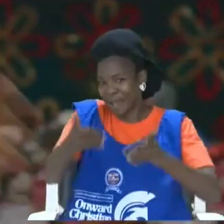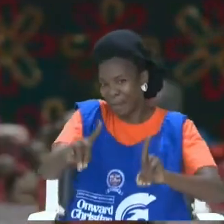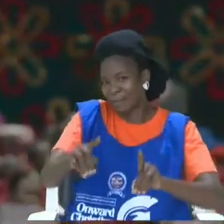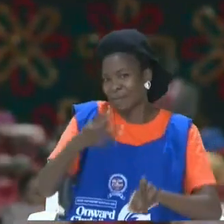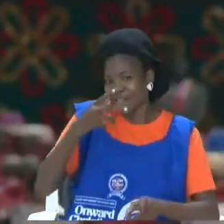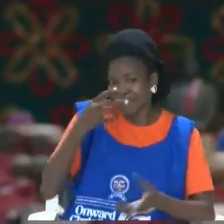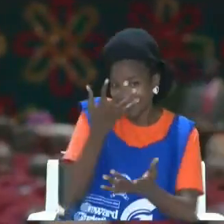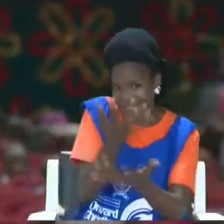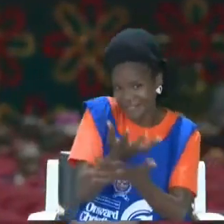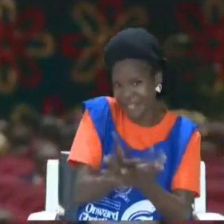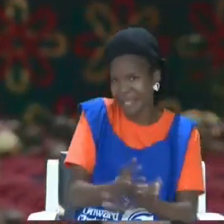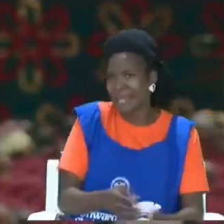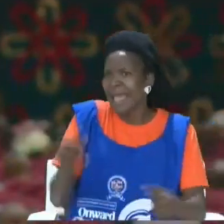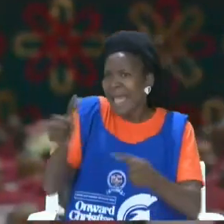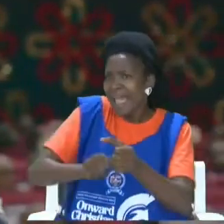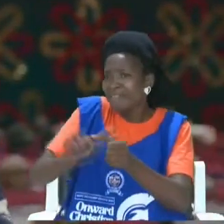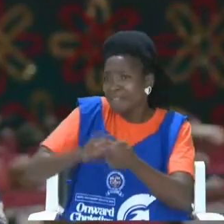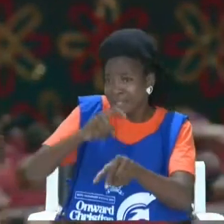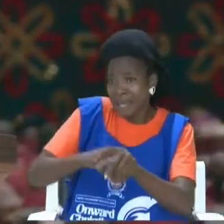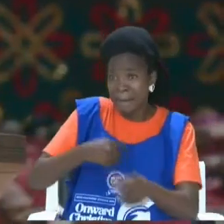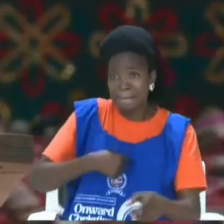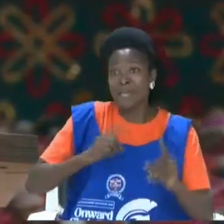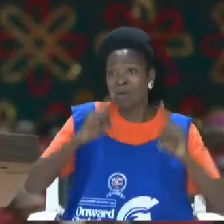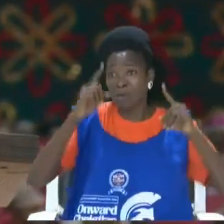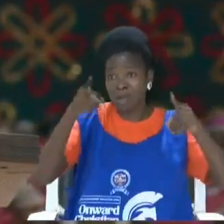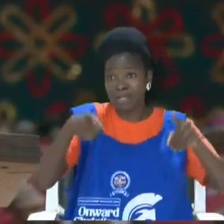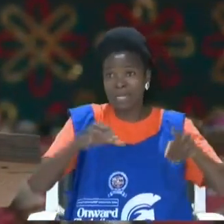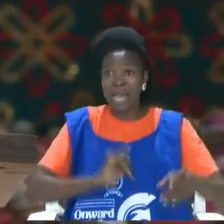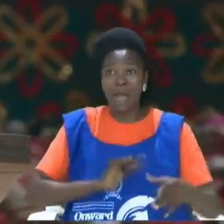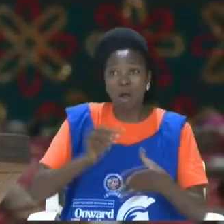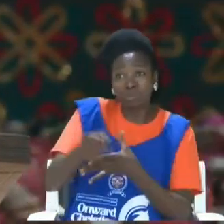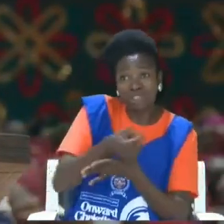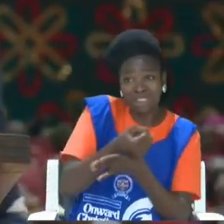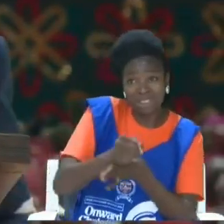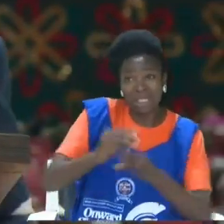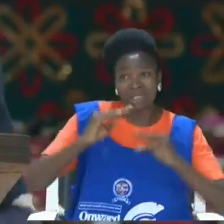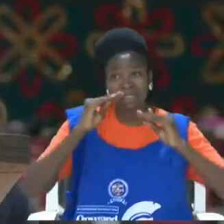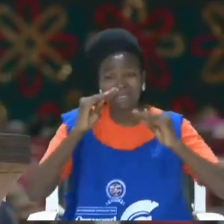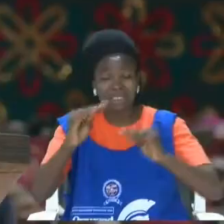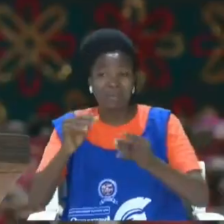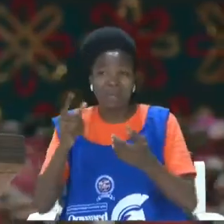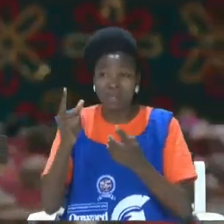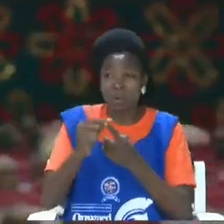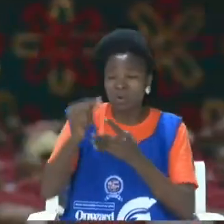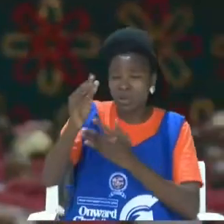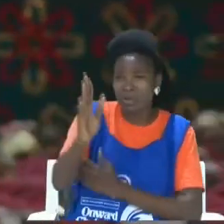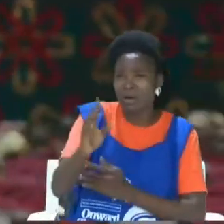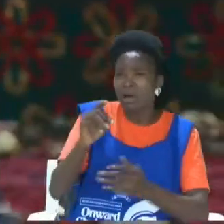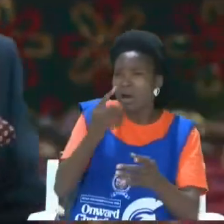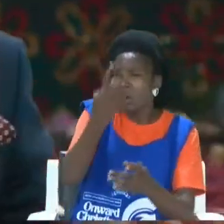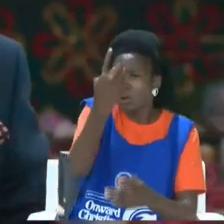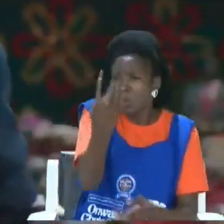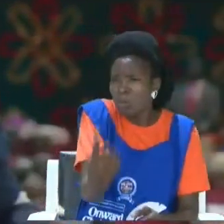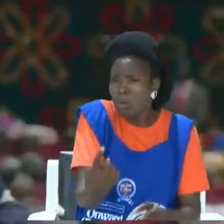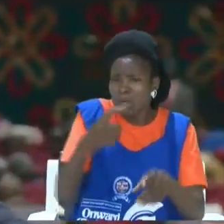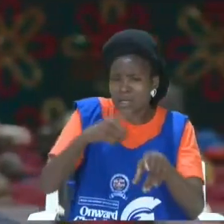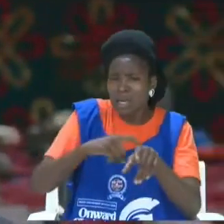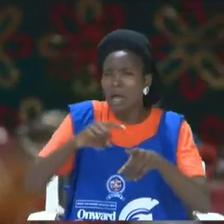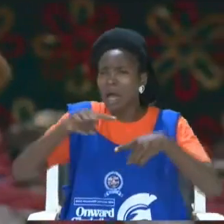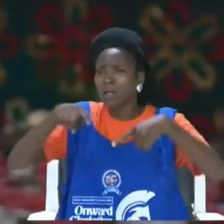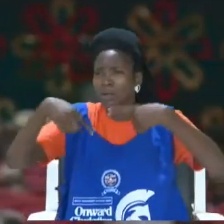And each time I went, I would share the word of the Lord with them. On this particular occasion, I